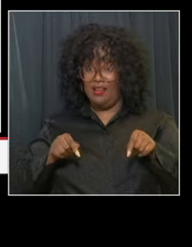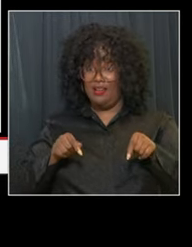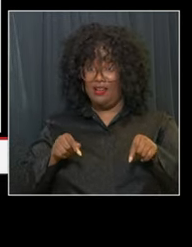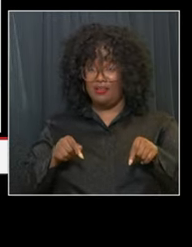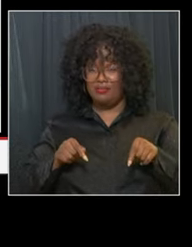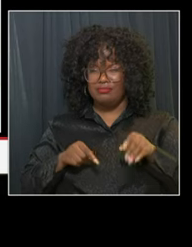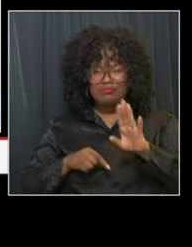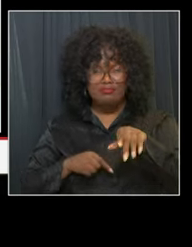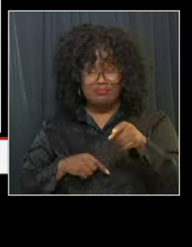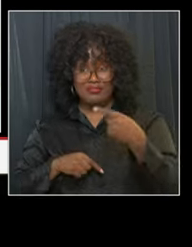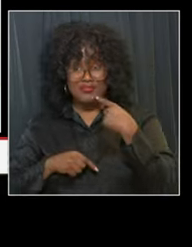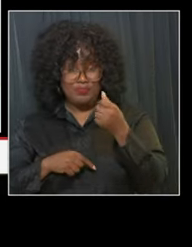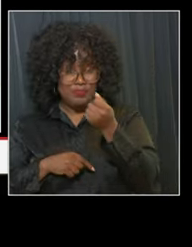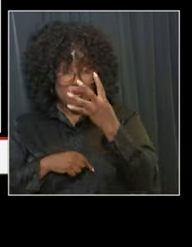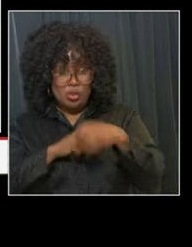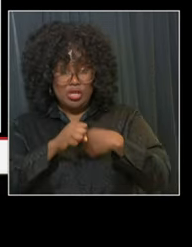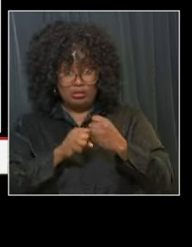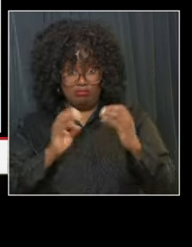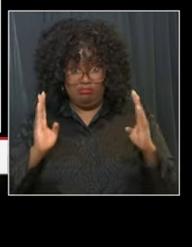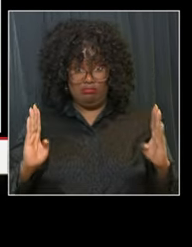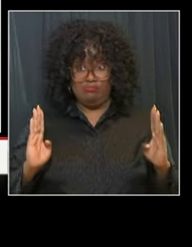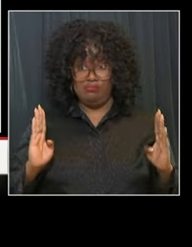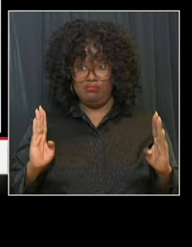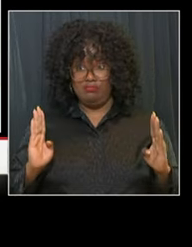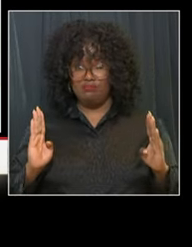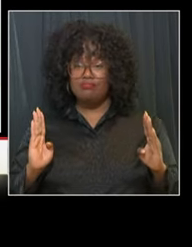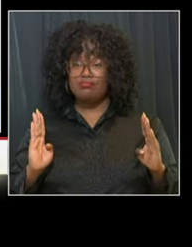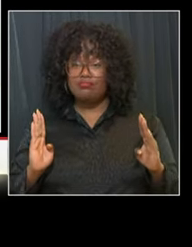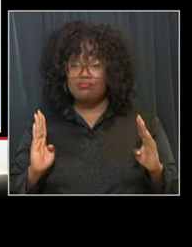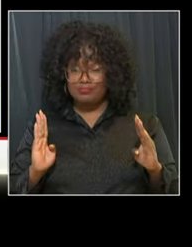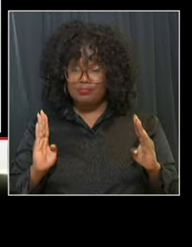Last year, we eliminated the DC circulator.